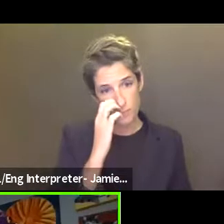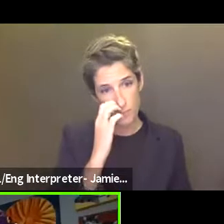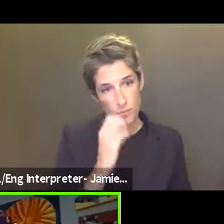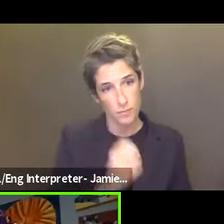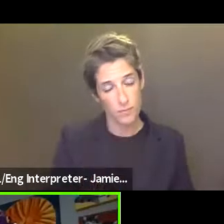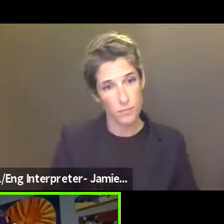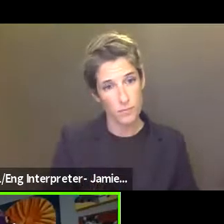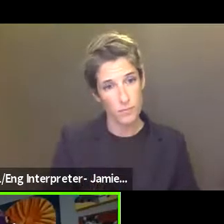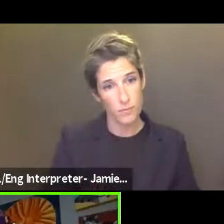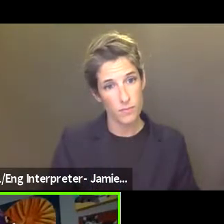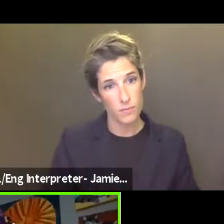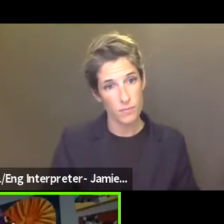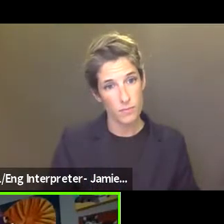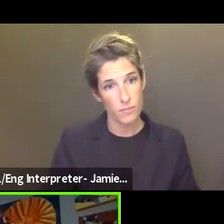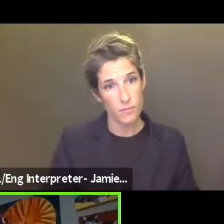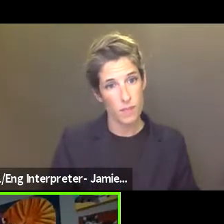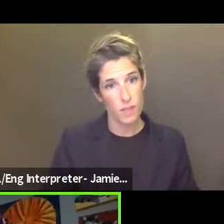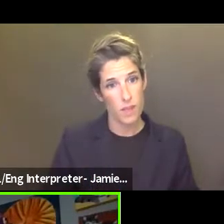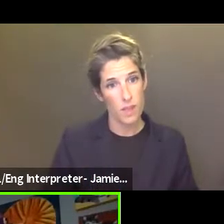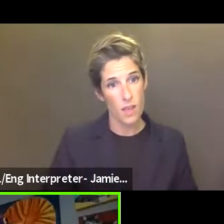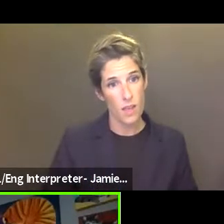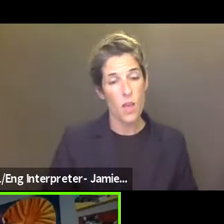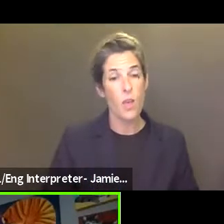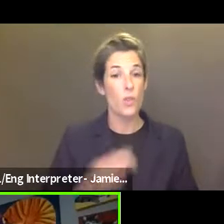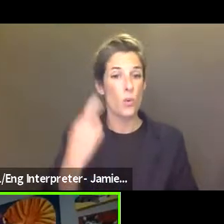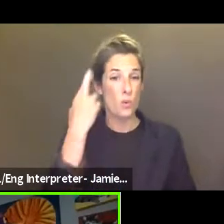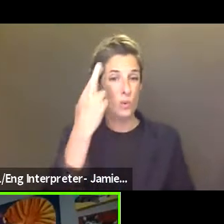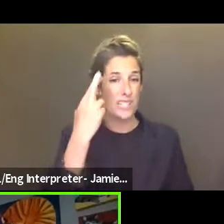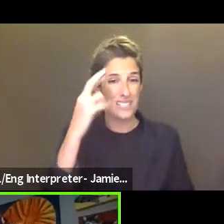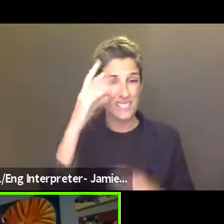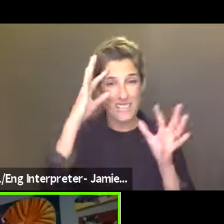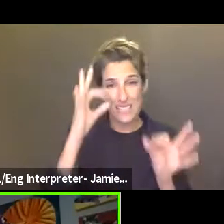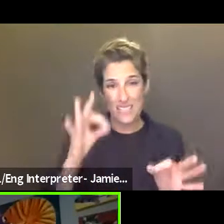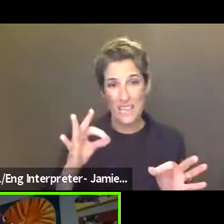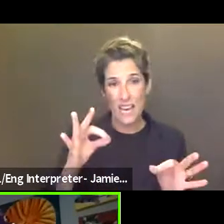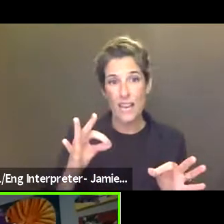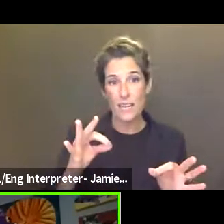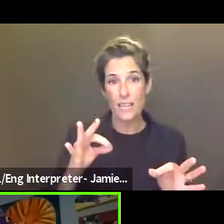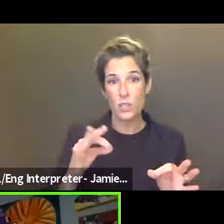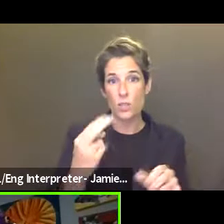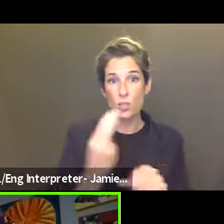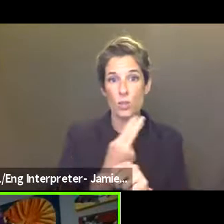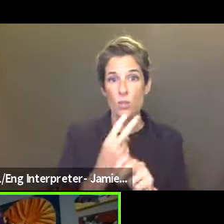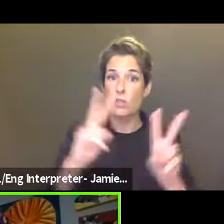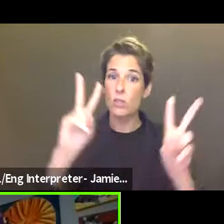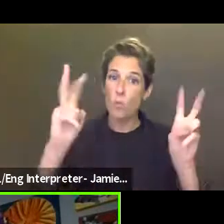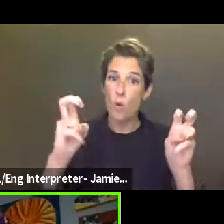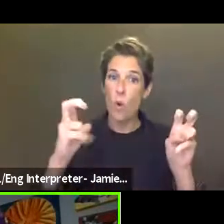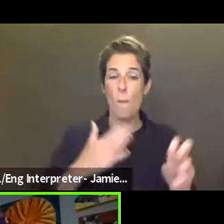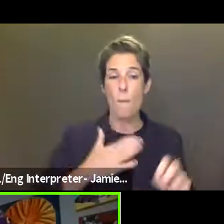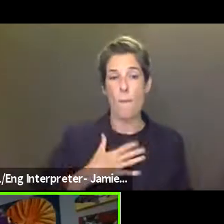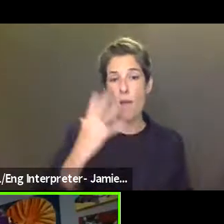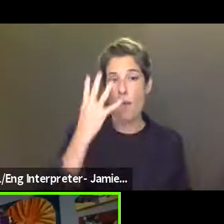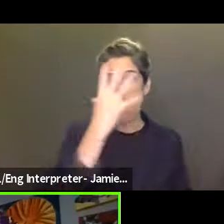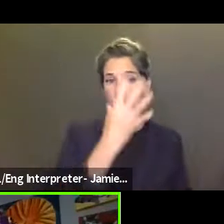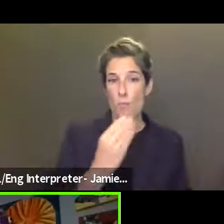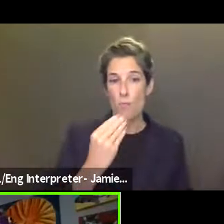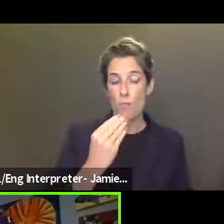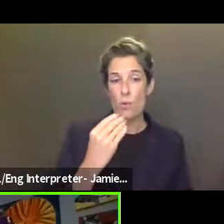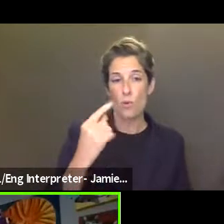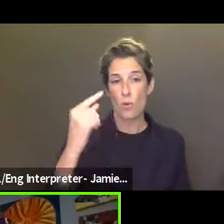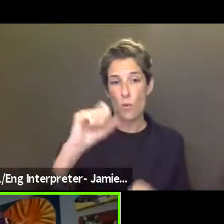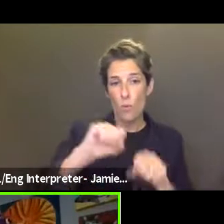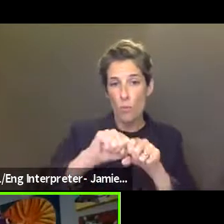it is a creative expression. And, you can bring different interpretations to it, but there's always more